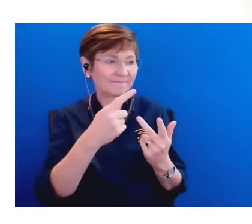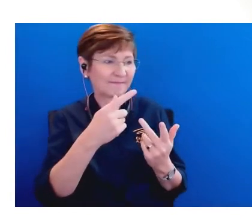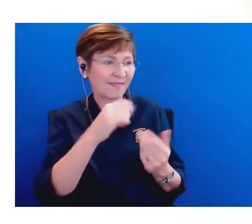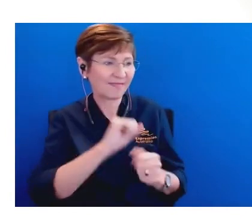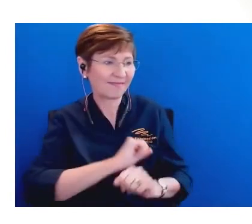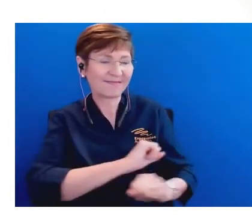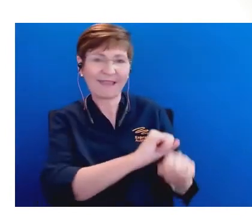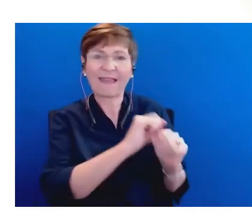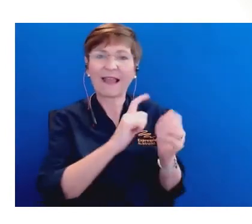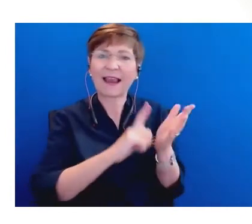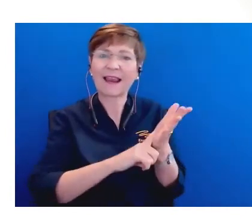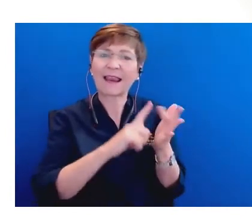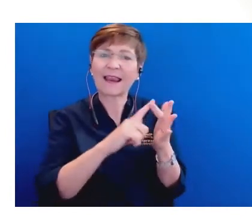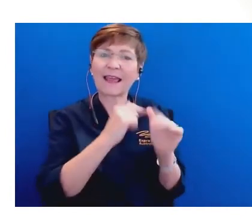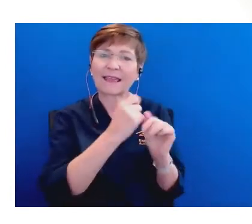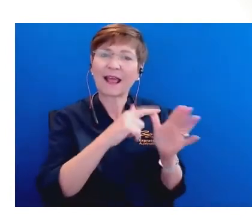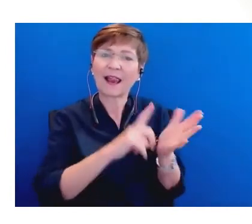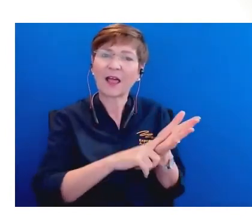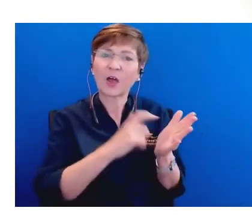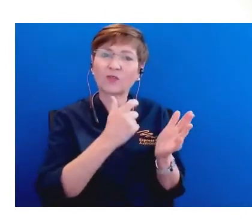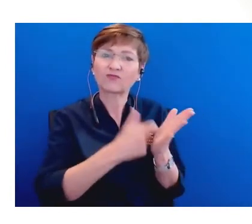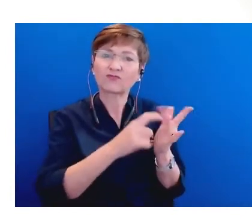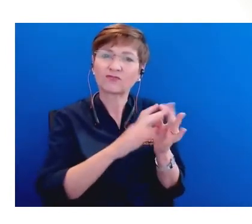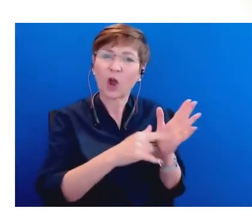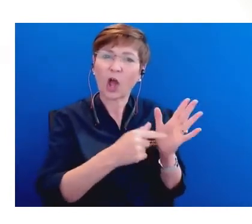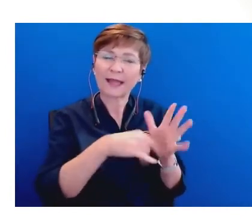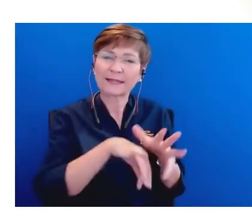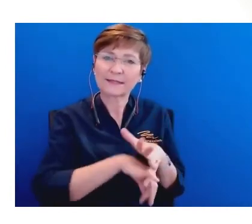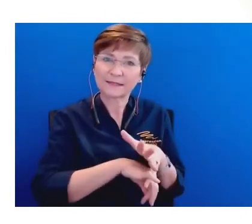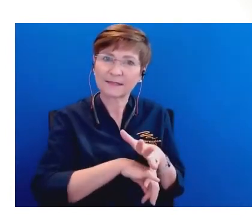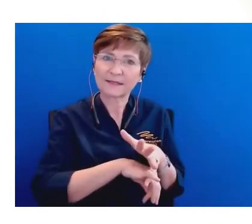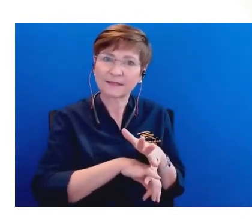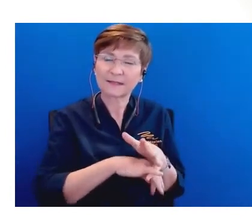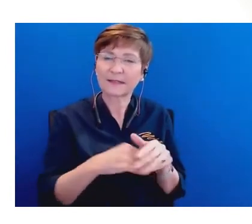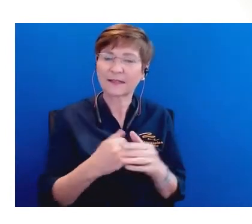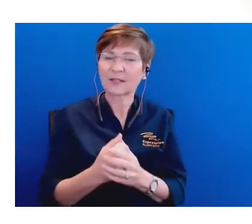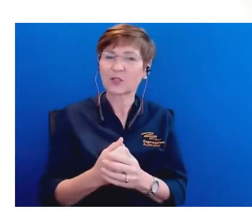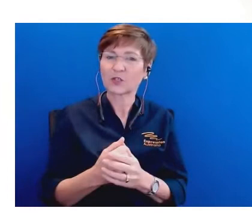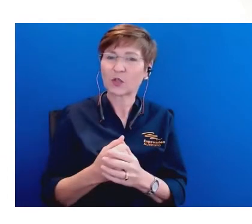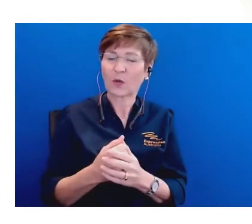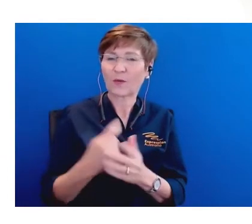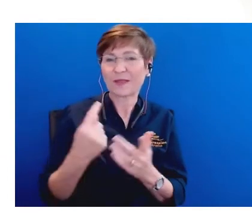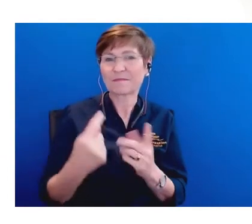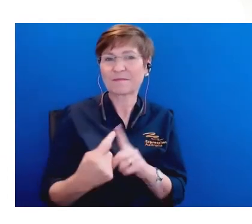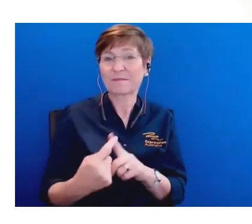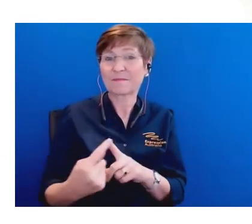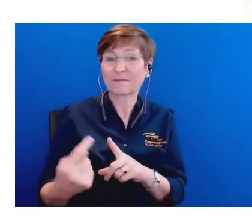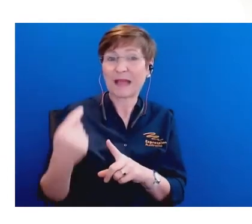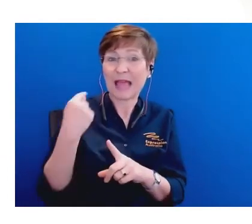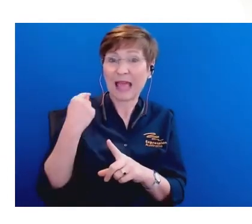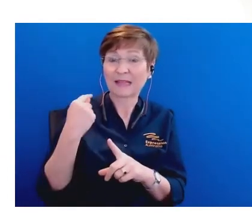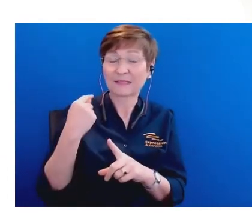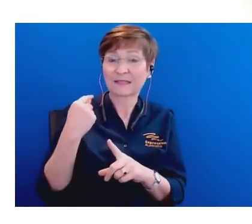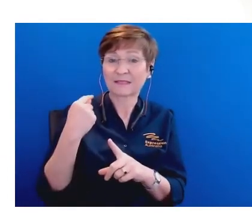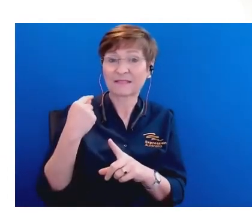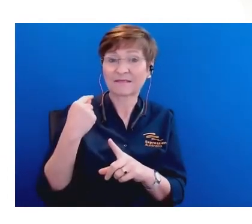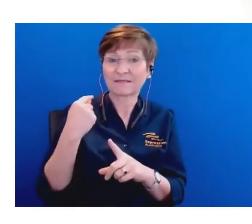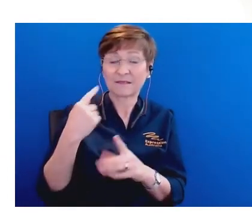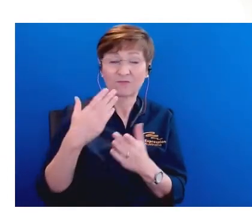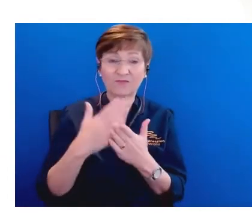disability. So the guidance that previously has been developed has mostly looked at the role of consumers